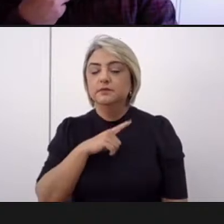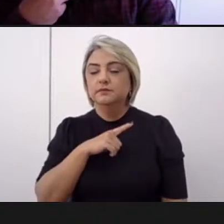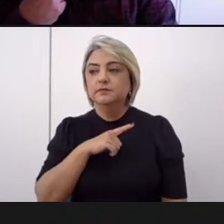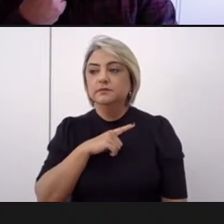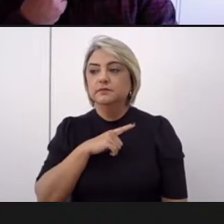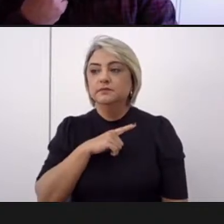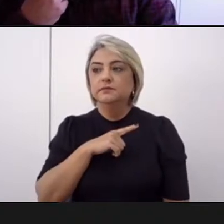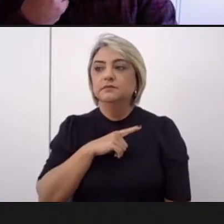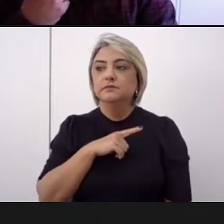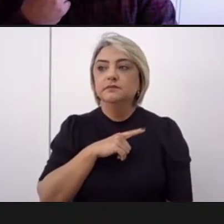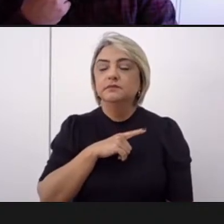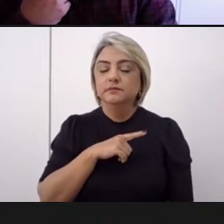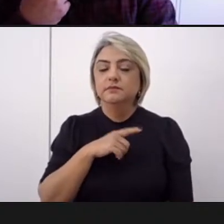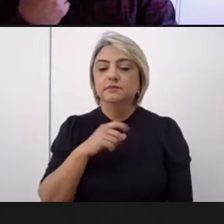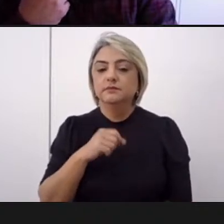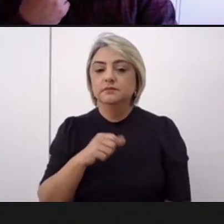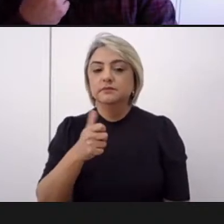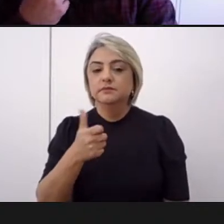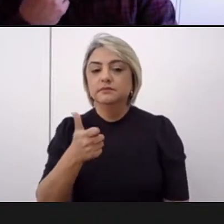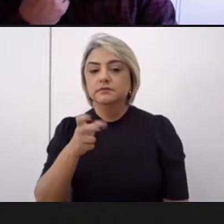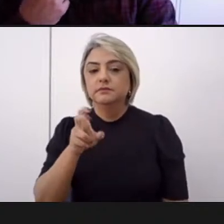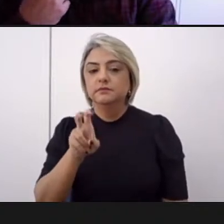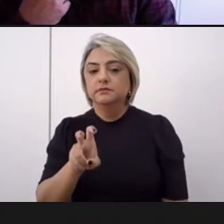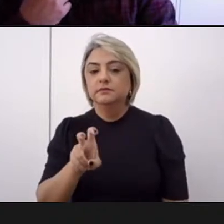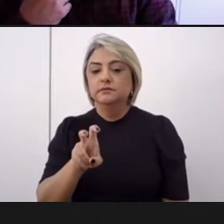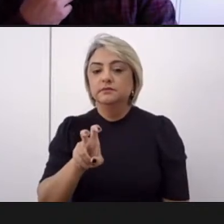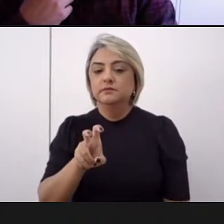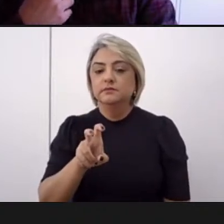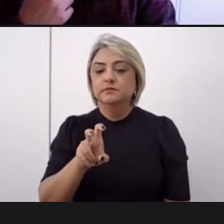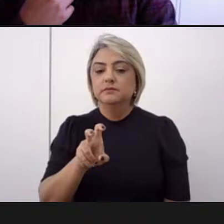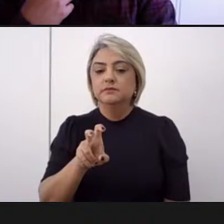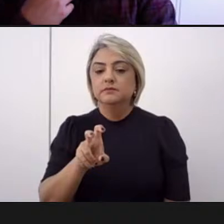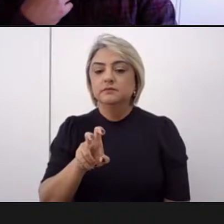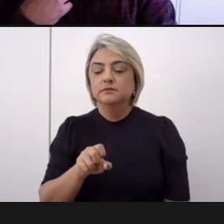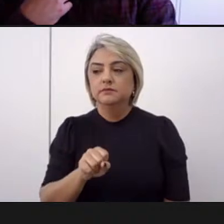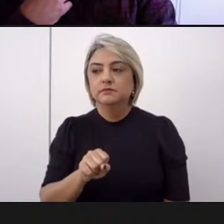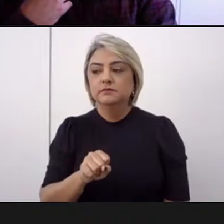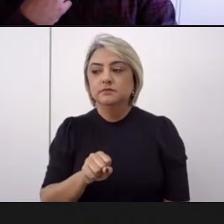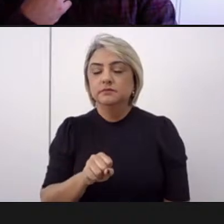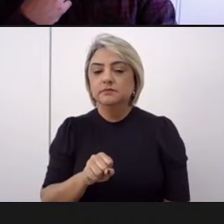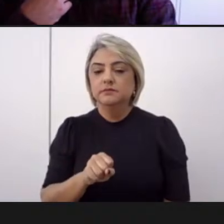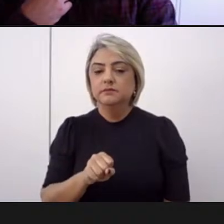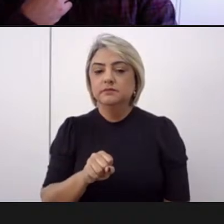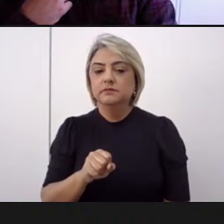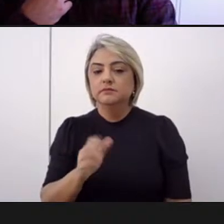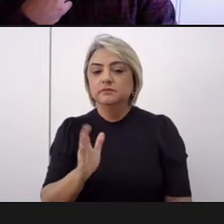The FAO launched, pushed by some actors within the